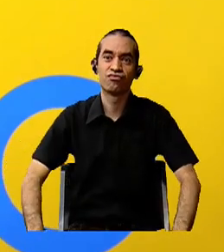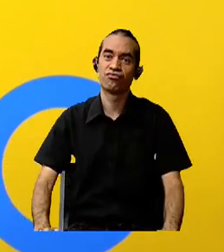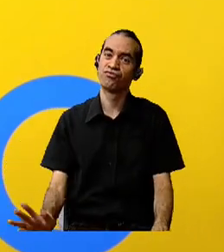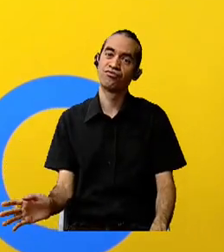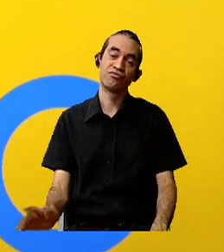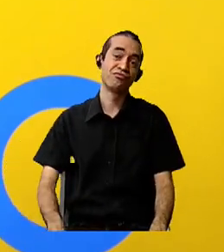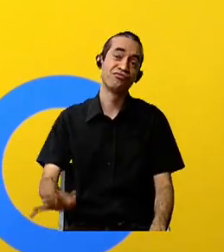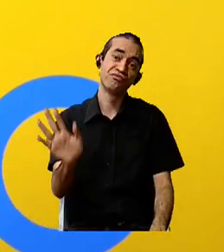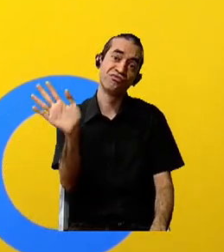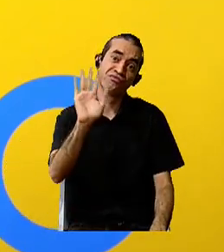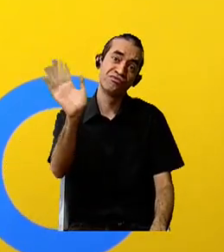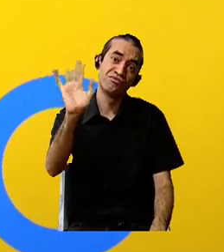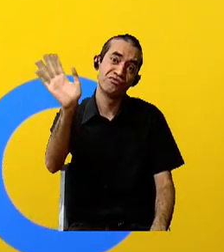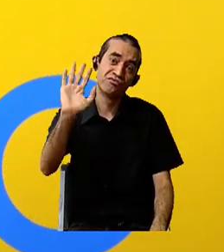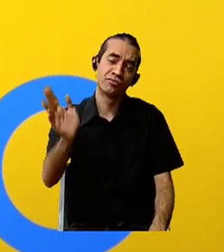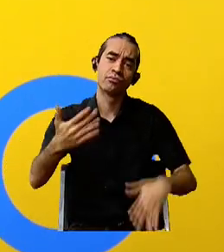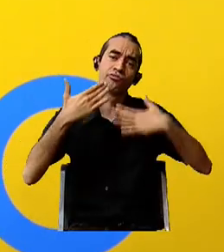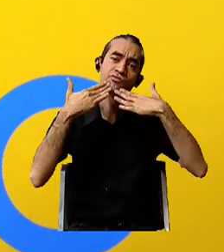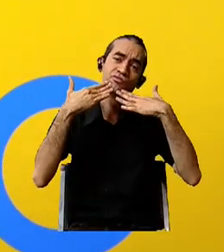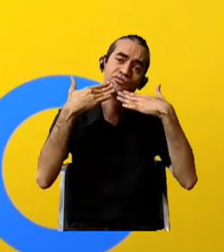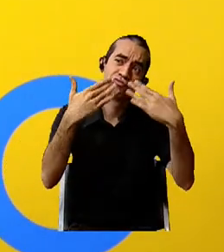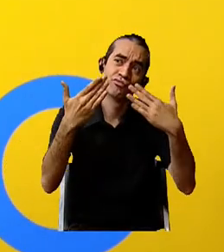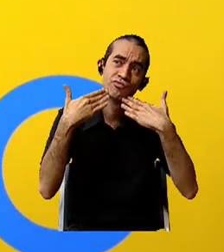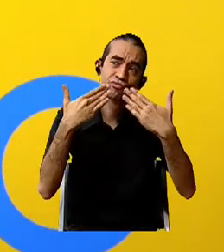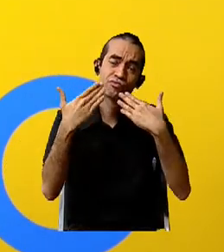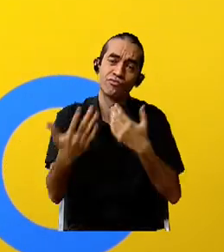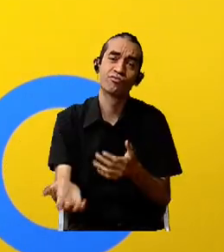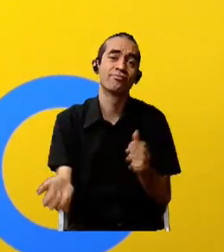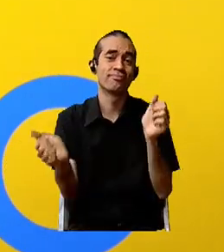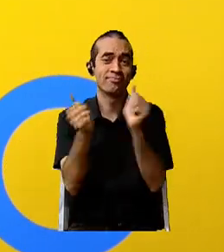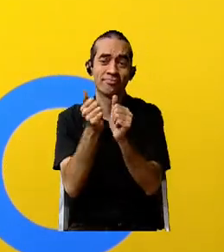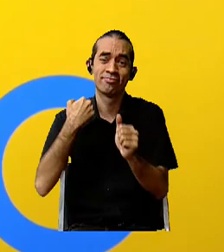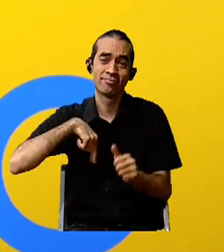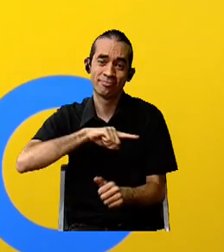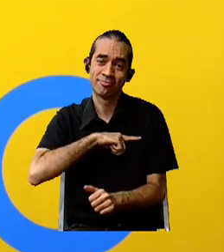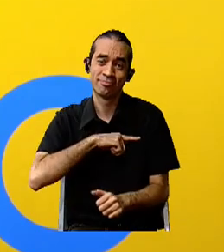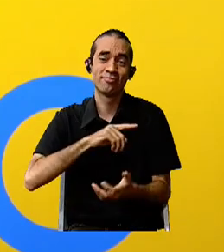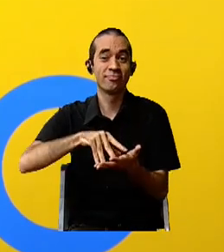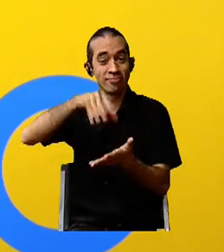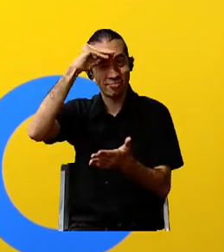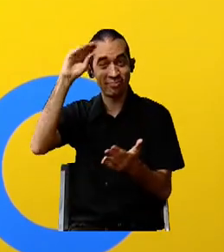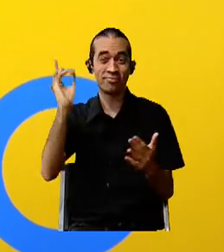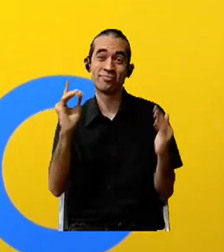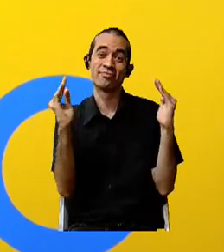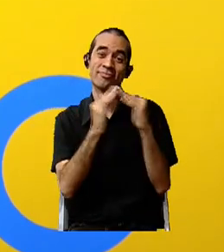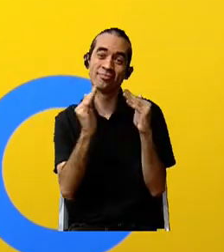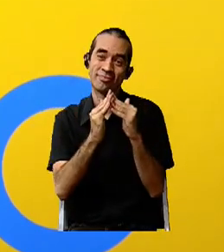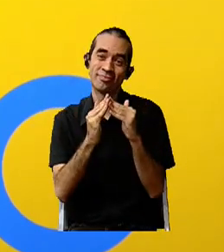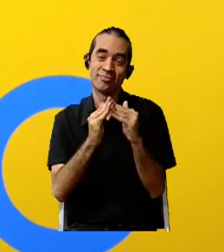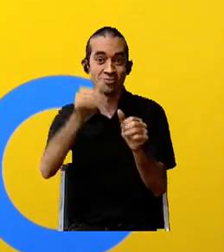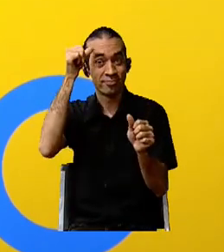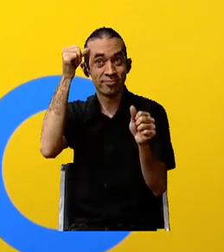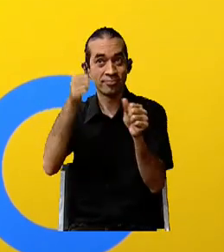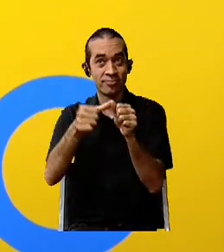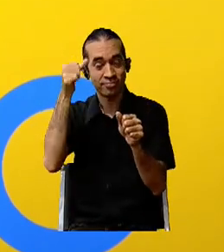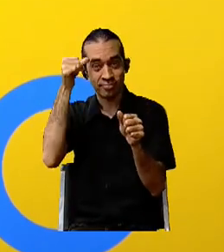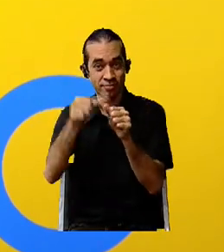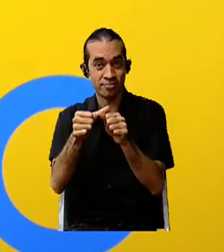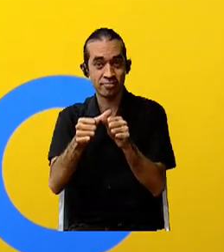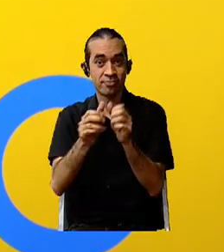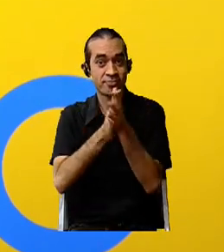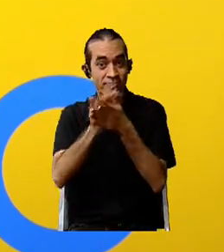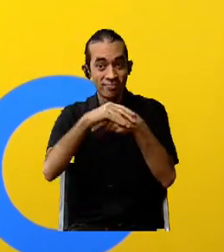go. Thank you very much for joining us, okay, at Learning at Home. Remember to wash